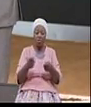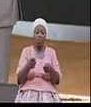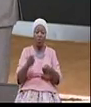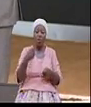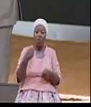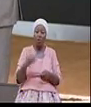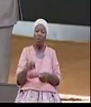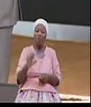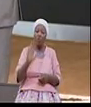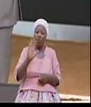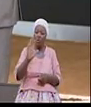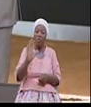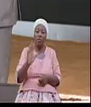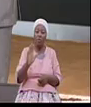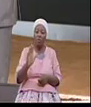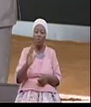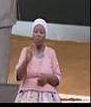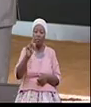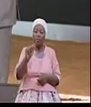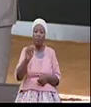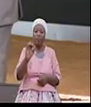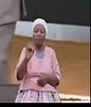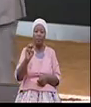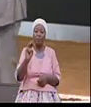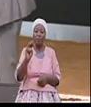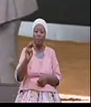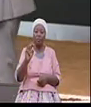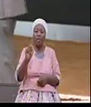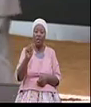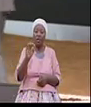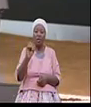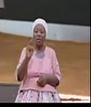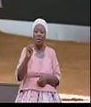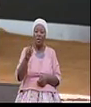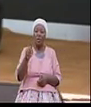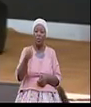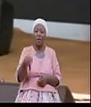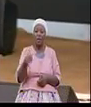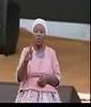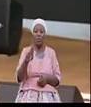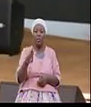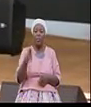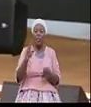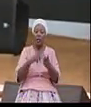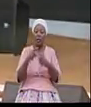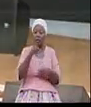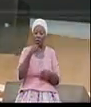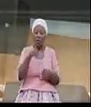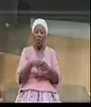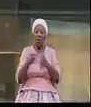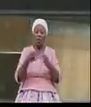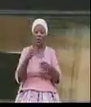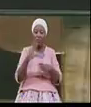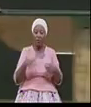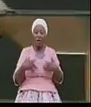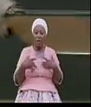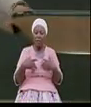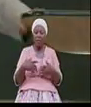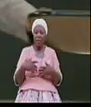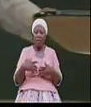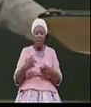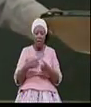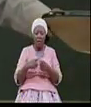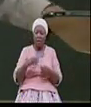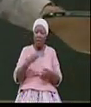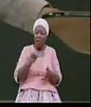your temper. You're not in control of your life, of, you know, as you go from day to day. And that's what I'm to